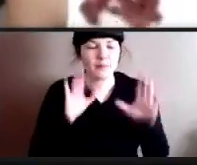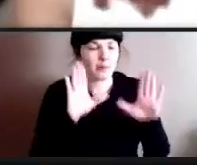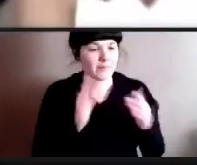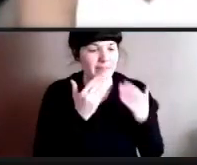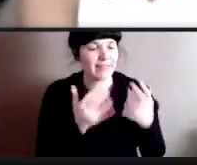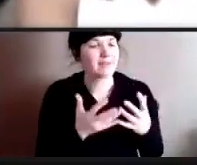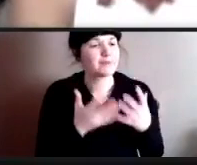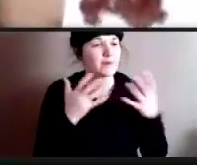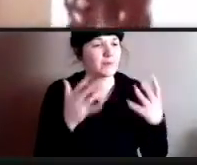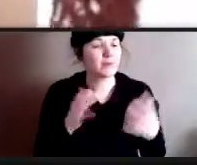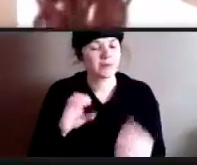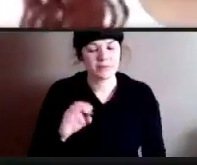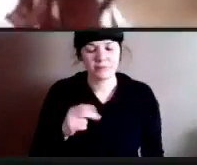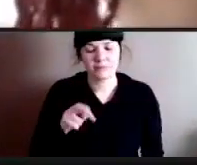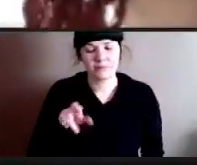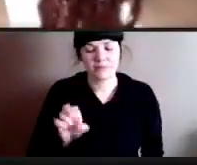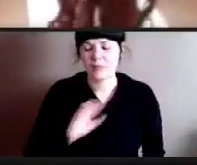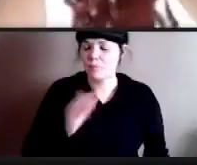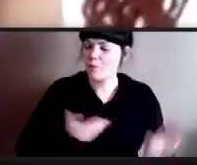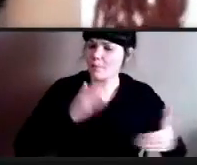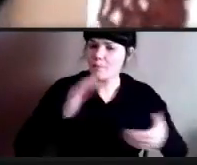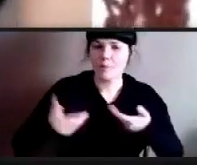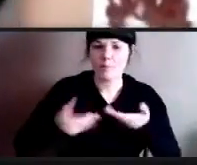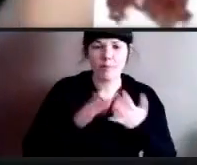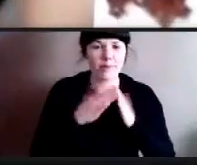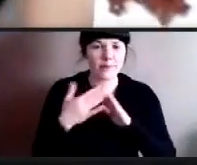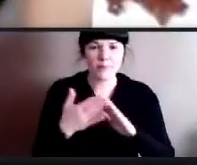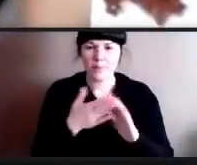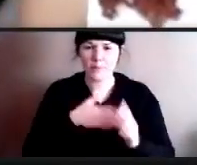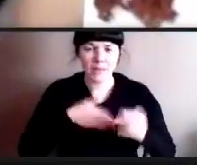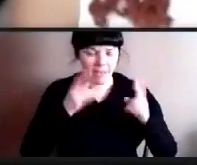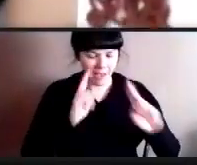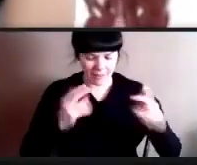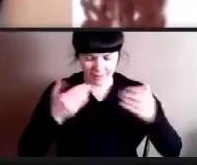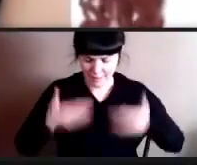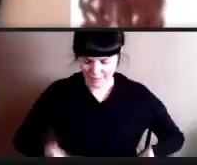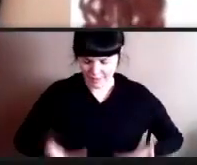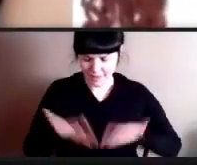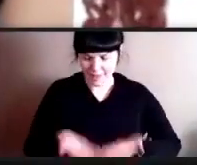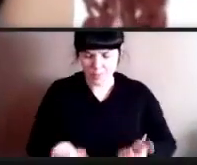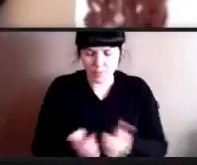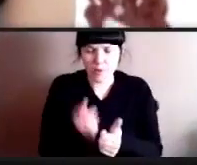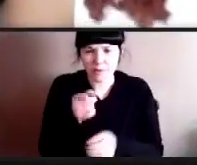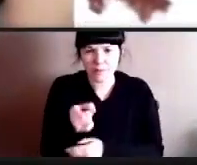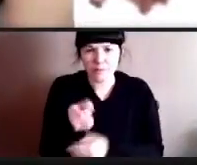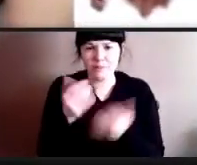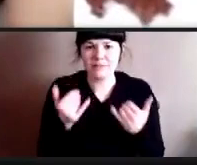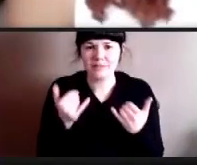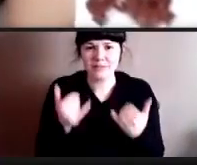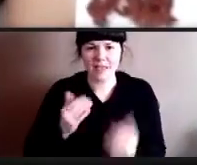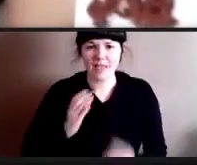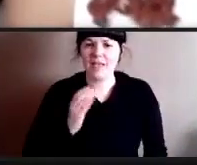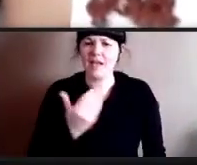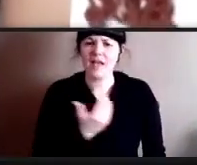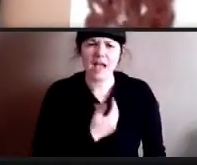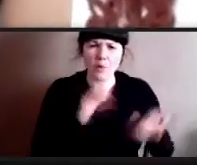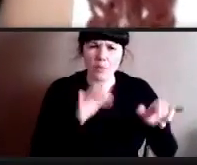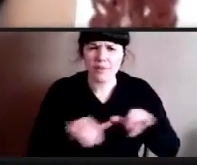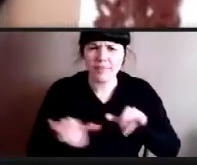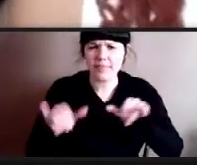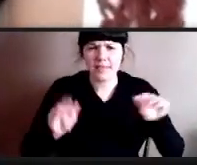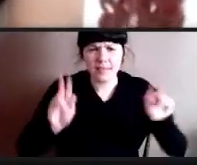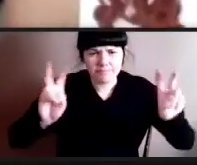welcome, welcome. Community, is my honor to be here with you today. I love our theme, to remember to be